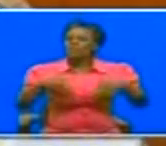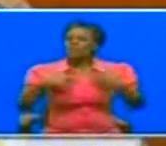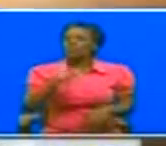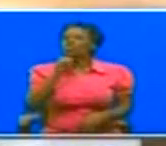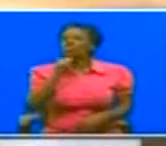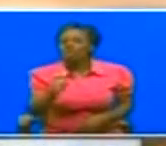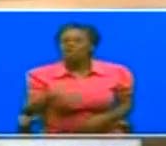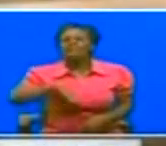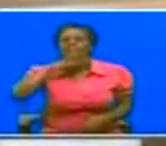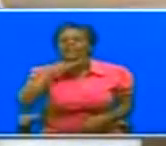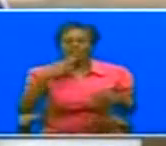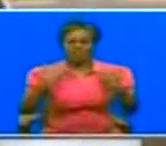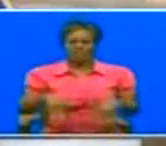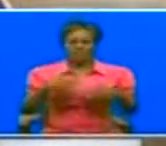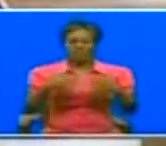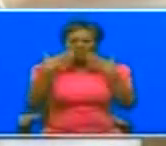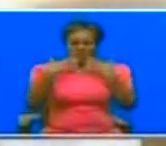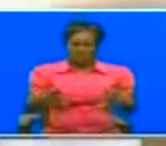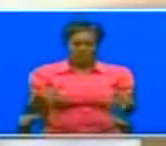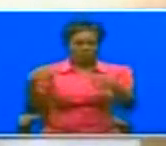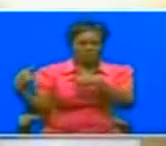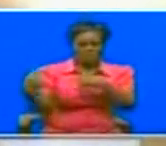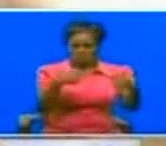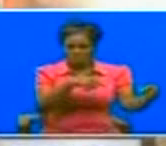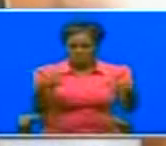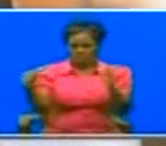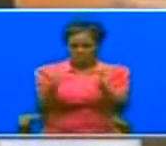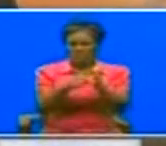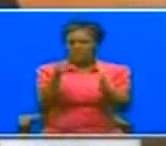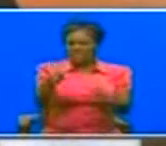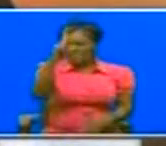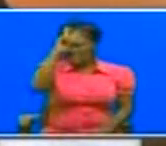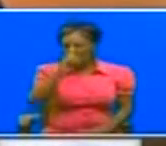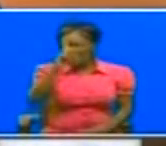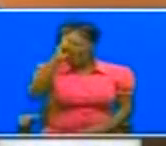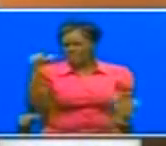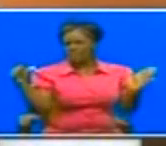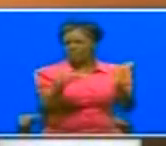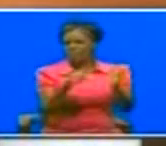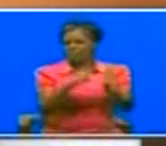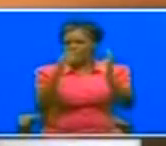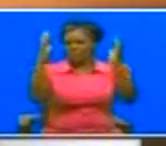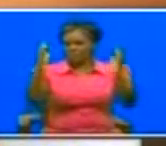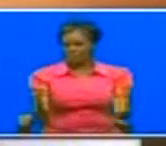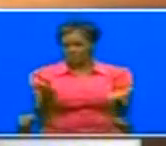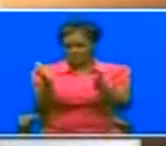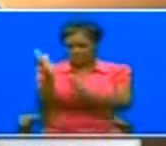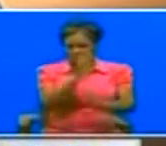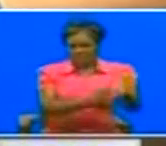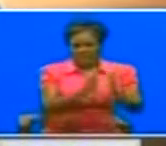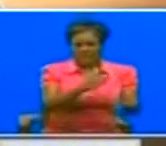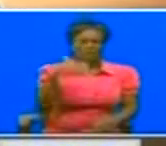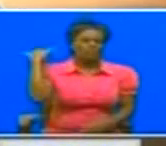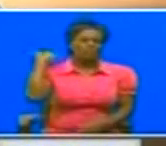dead. Ending the perennial cattle rustling menace is proving a serious headache for the government. And with a plan now to